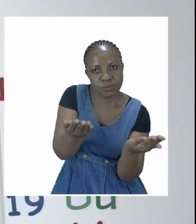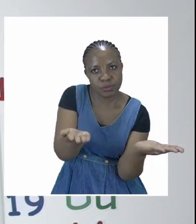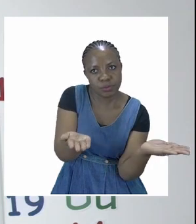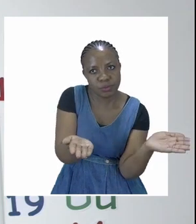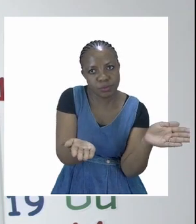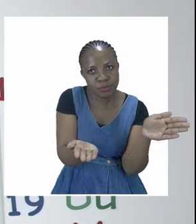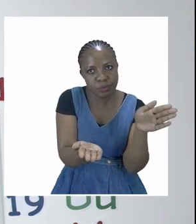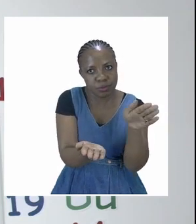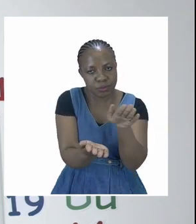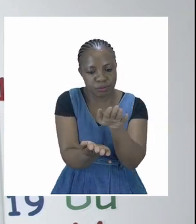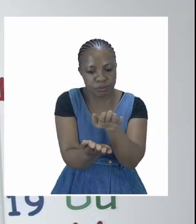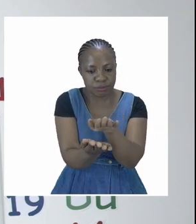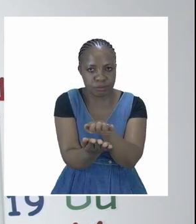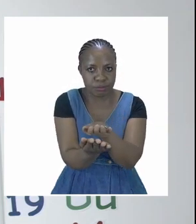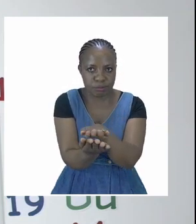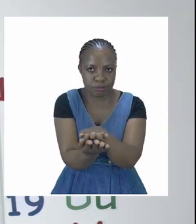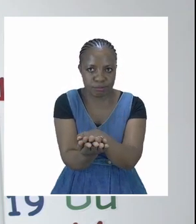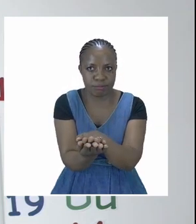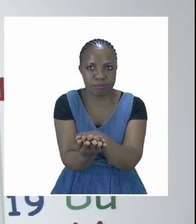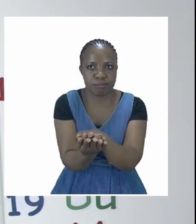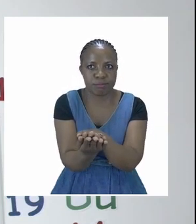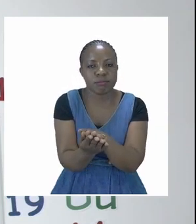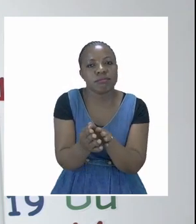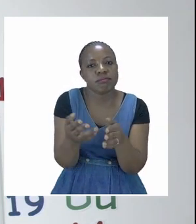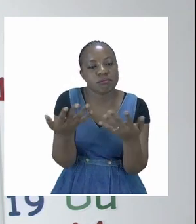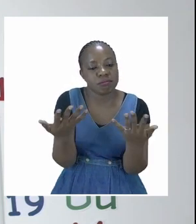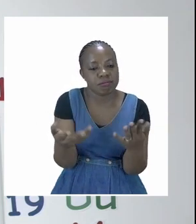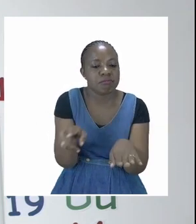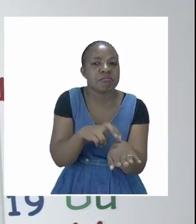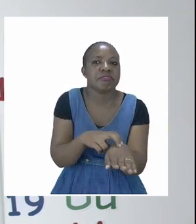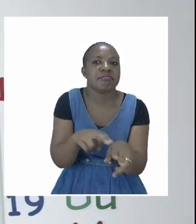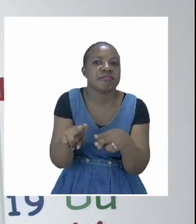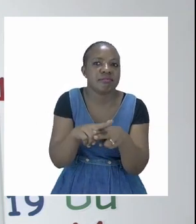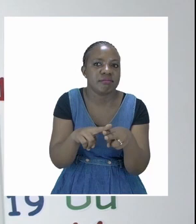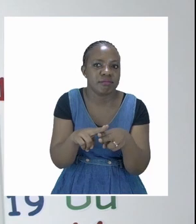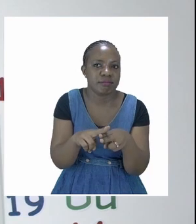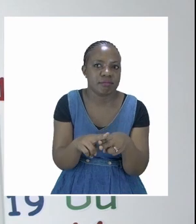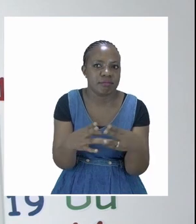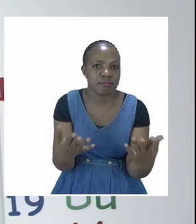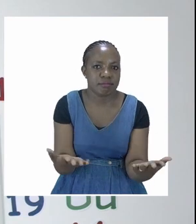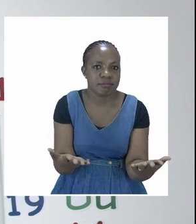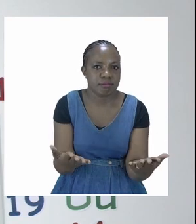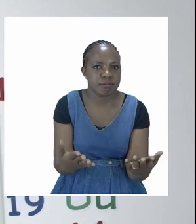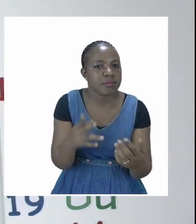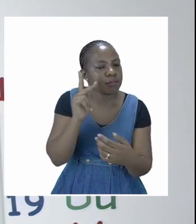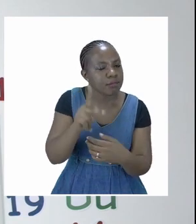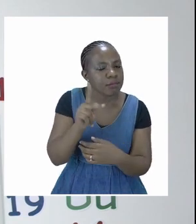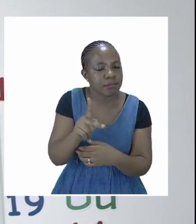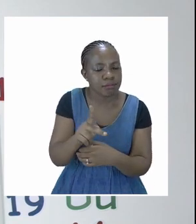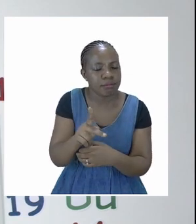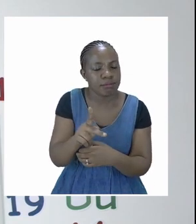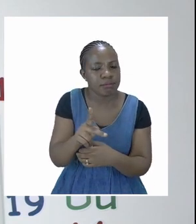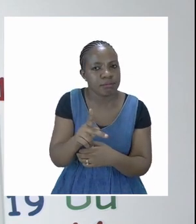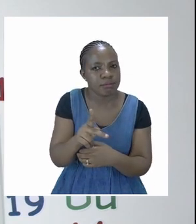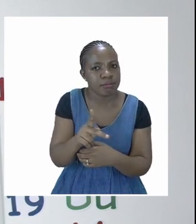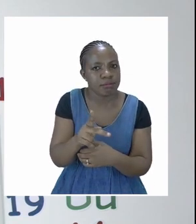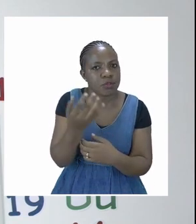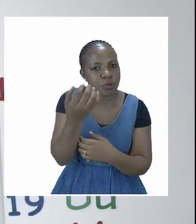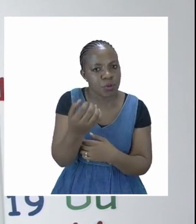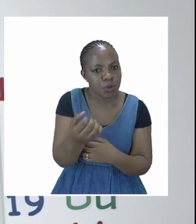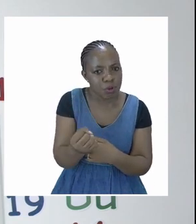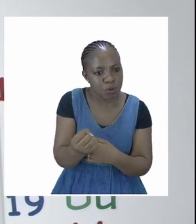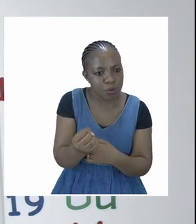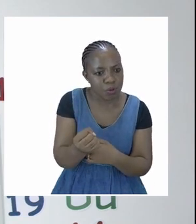it for ready to use. But there is more. We are also available on